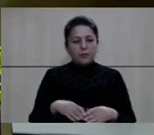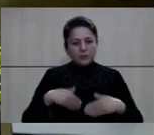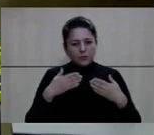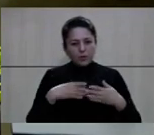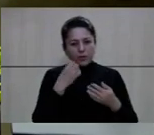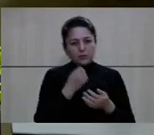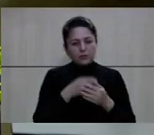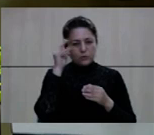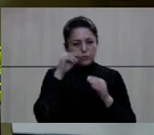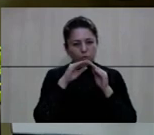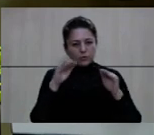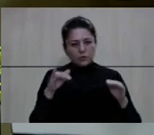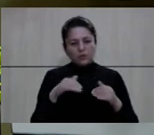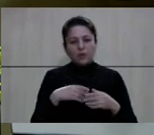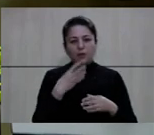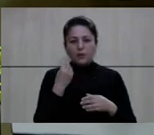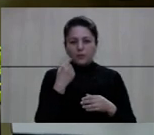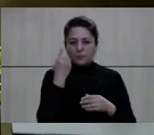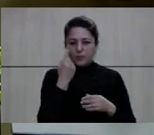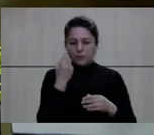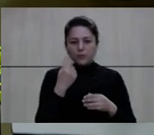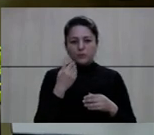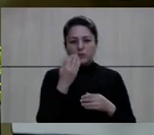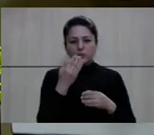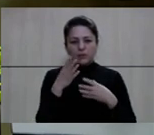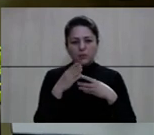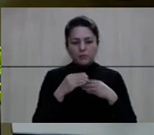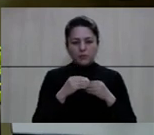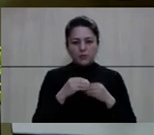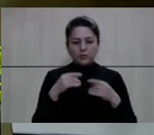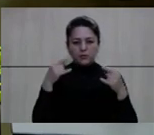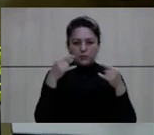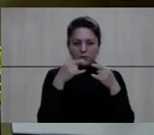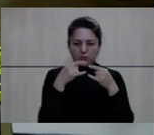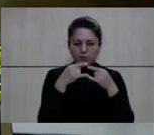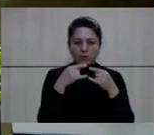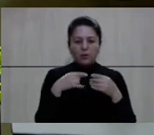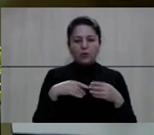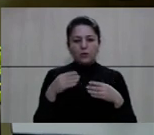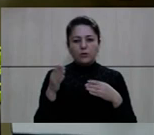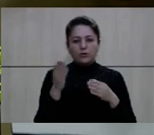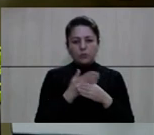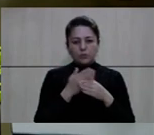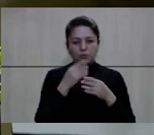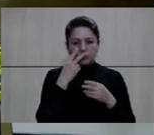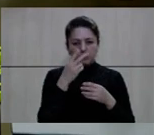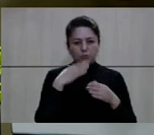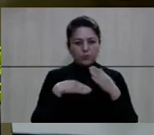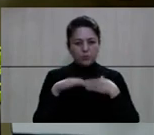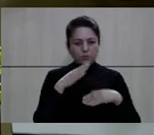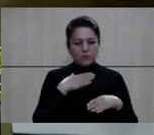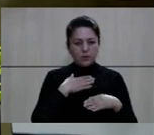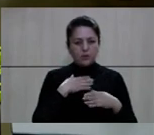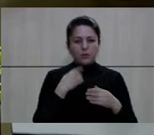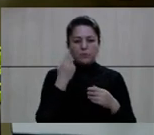Assalomu alaykum aziz o'quvchilar. Yana bir bor sizlar bilan teleekran orqali ko'rish turganimizdan bag'oyatda xursandman.